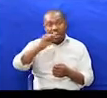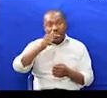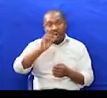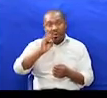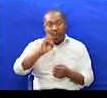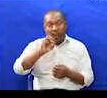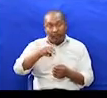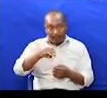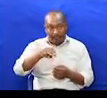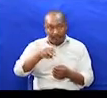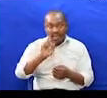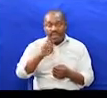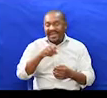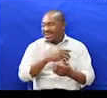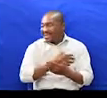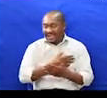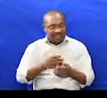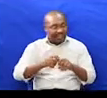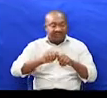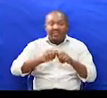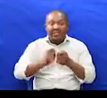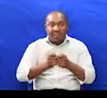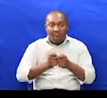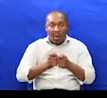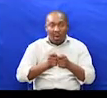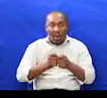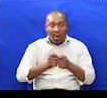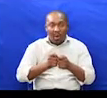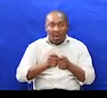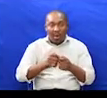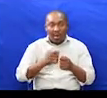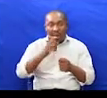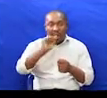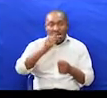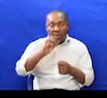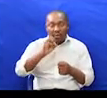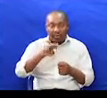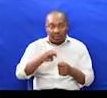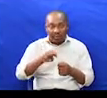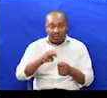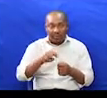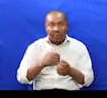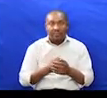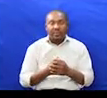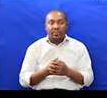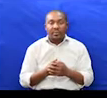is indivisible particle. That was nearly wrong, since